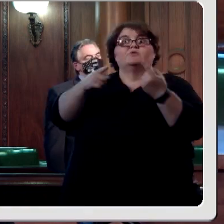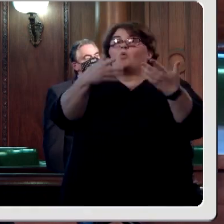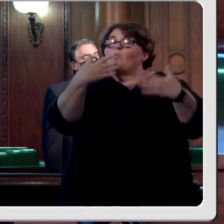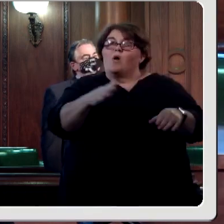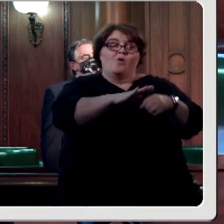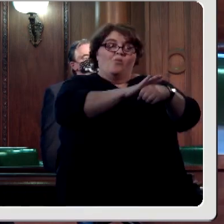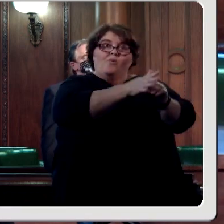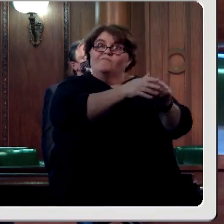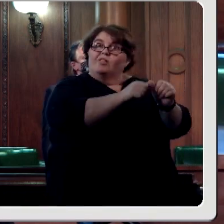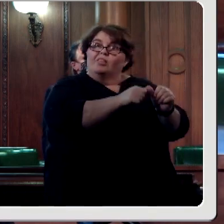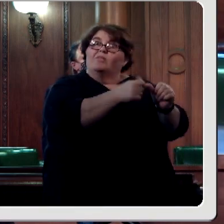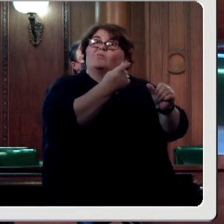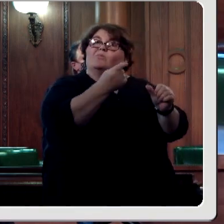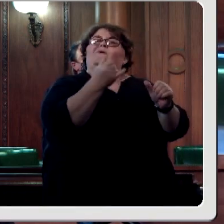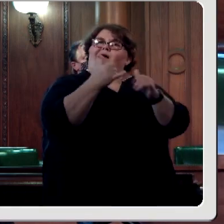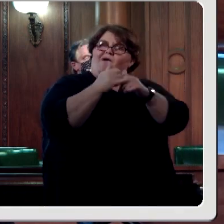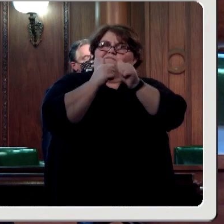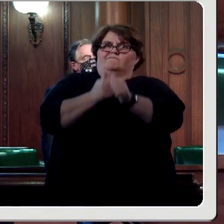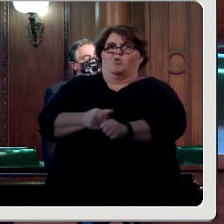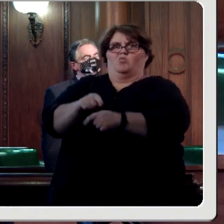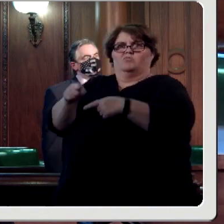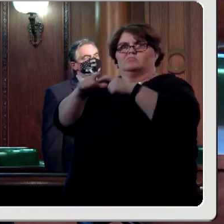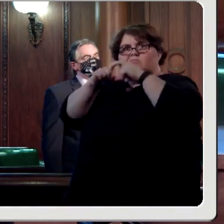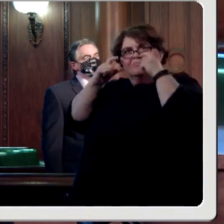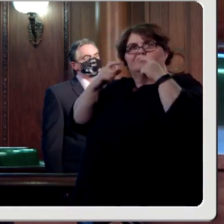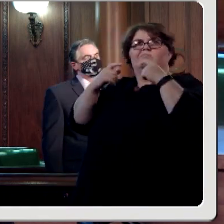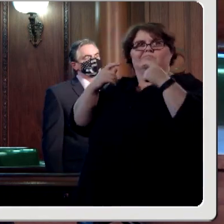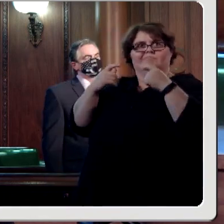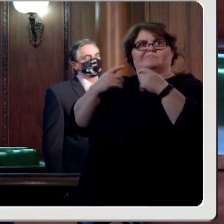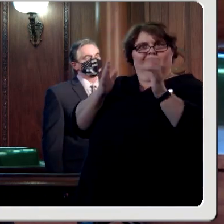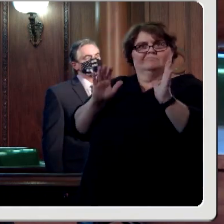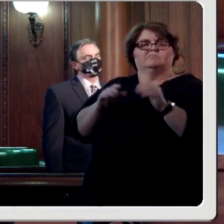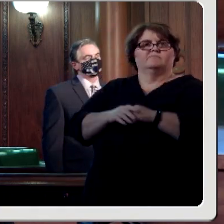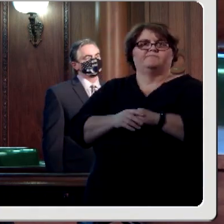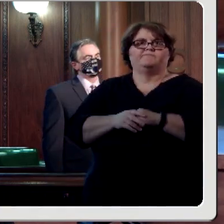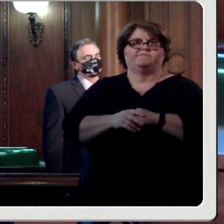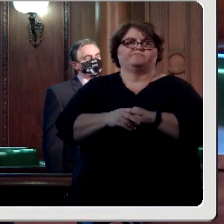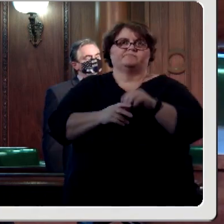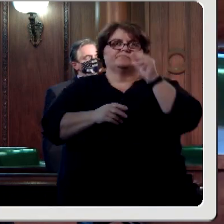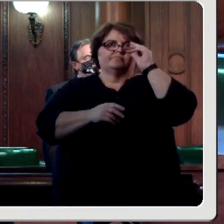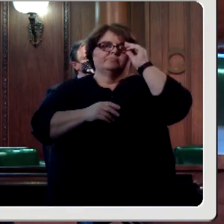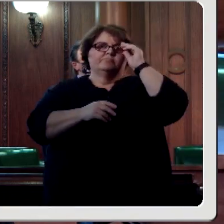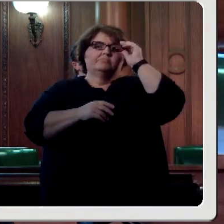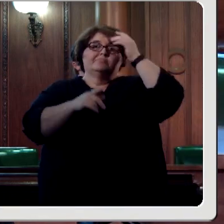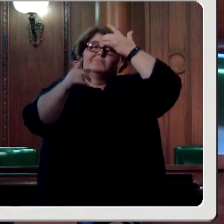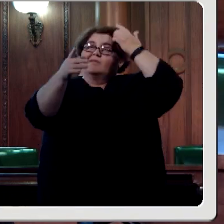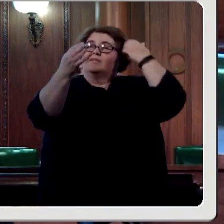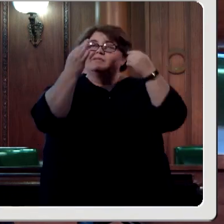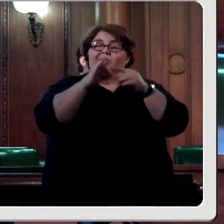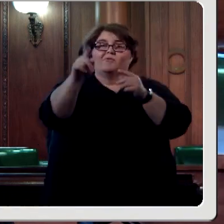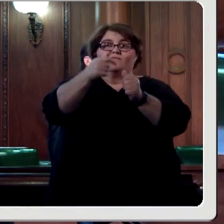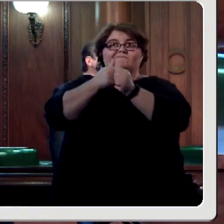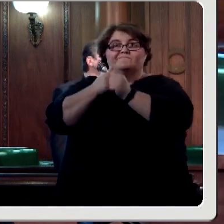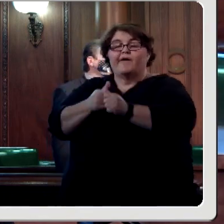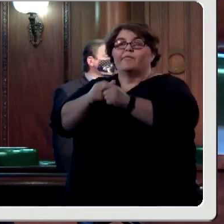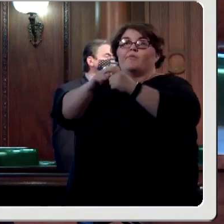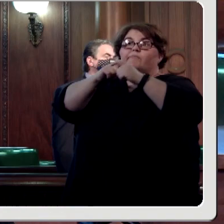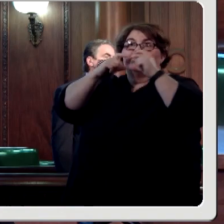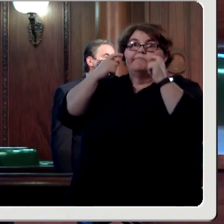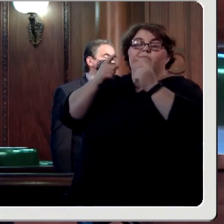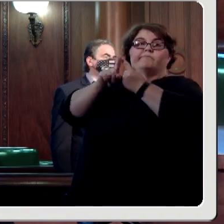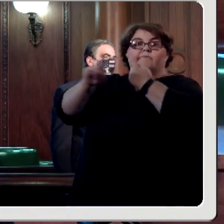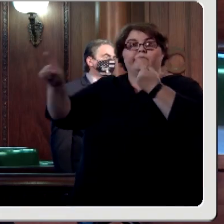There are strategies that we have employed, and we know that they work. The amount of evidence that has accumulated has been